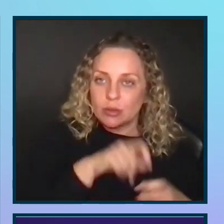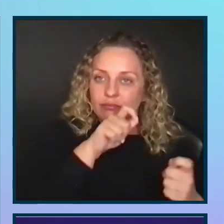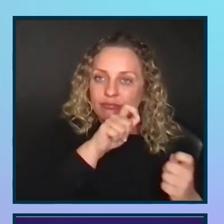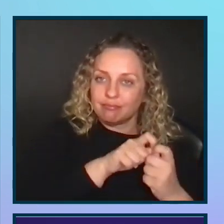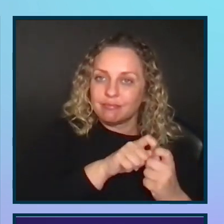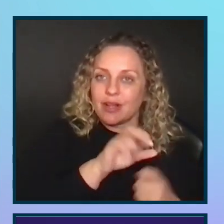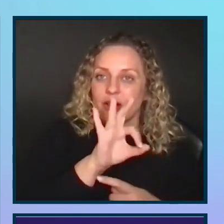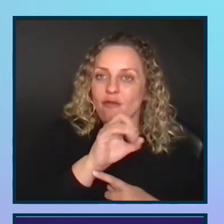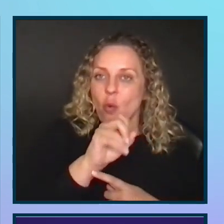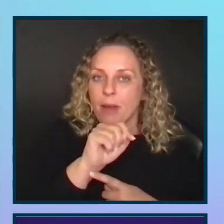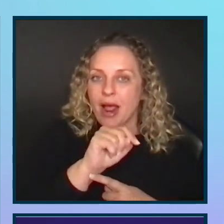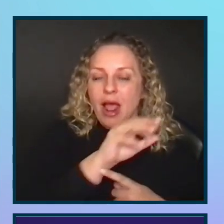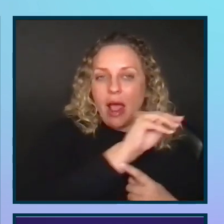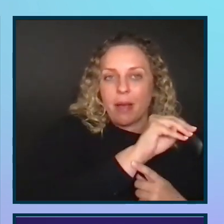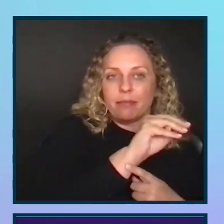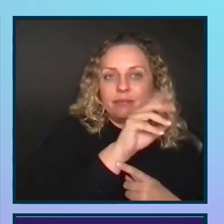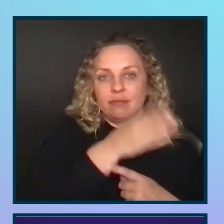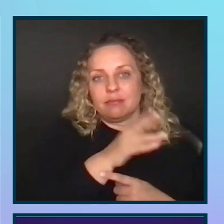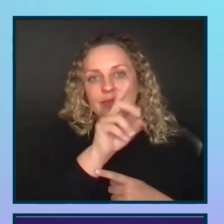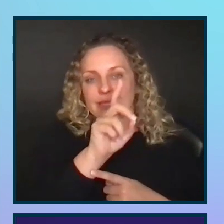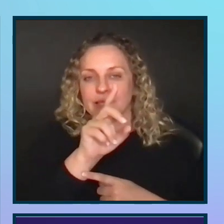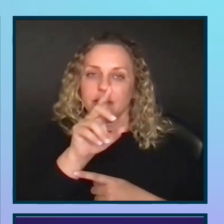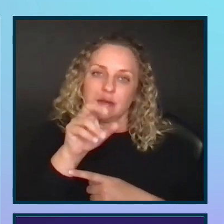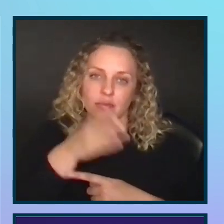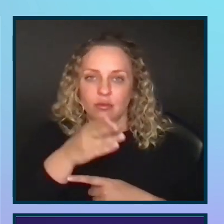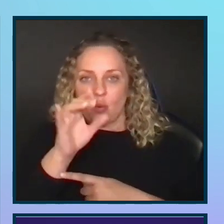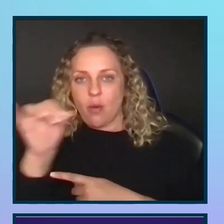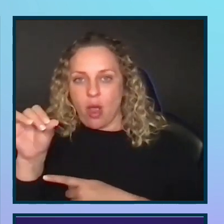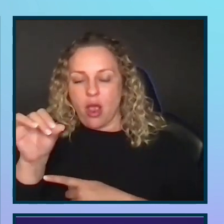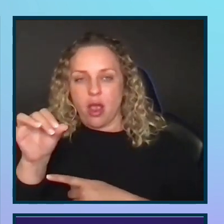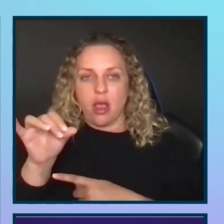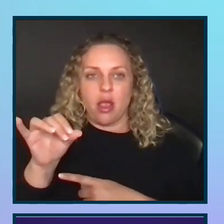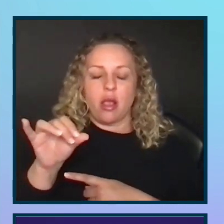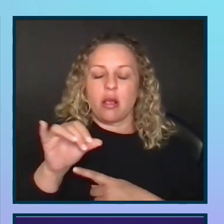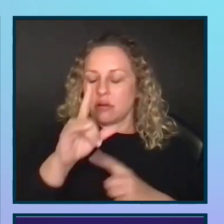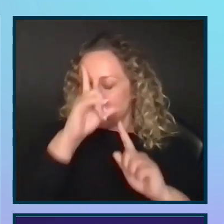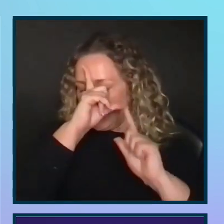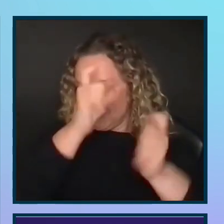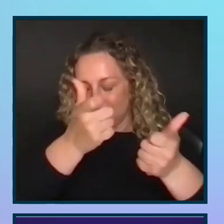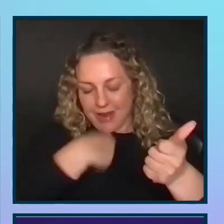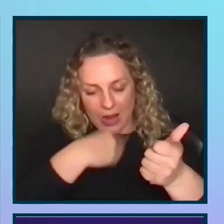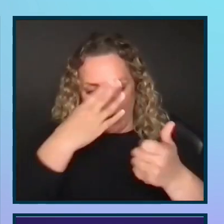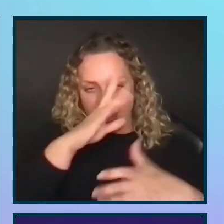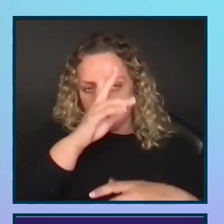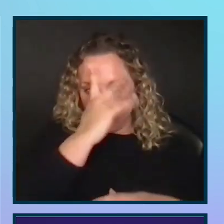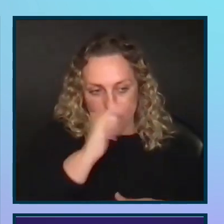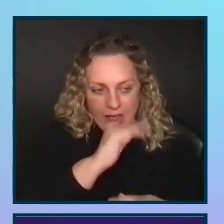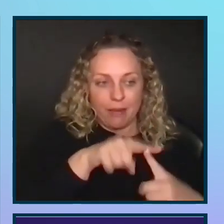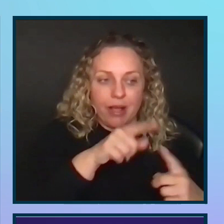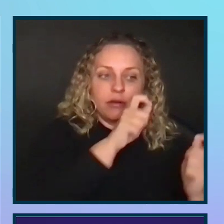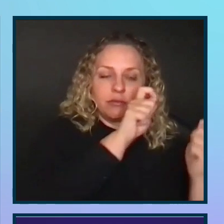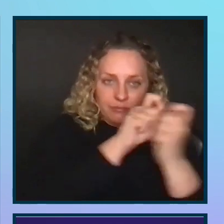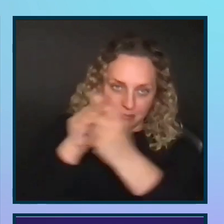Is it MMDDYYY with dashes, slashes? I don't really care, but make sure your user knows. And I didn't mention it at all in this talk,